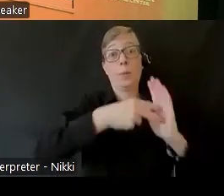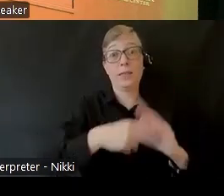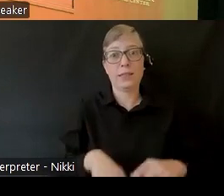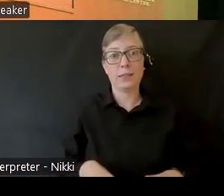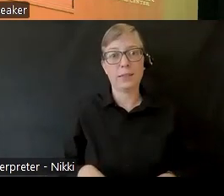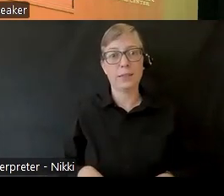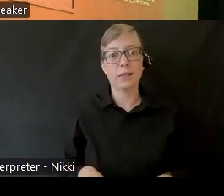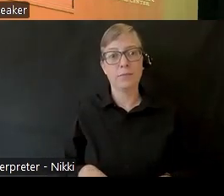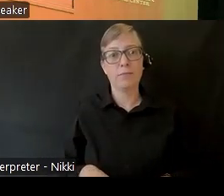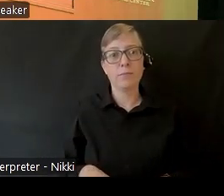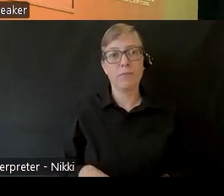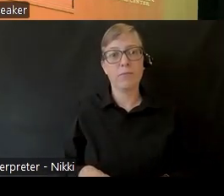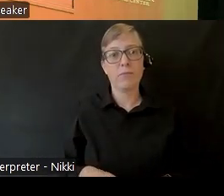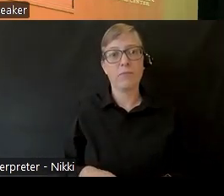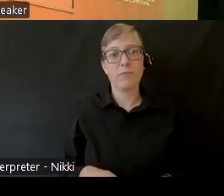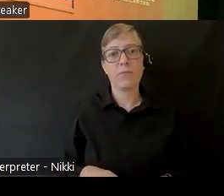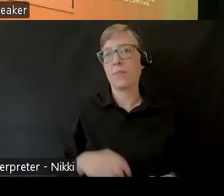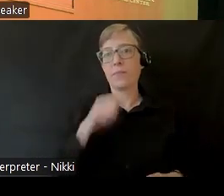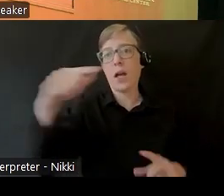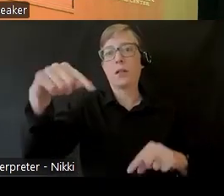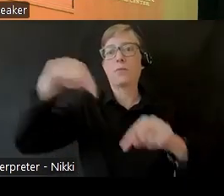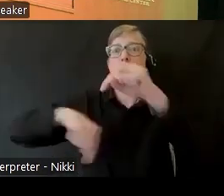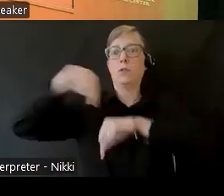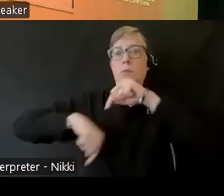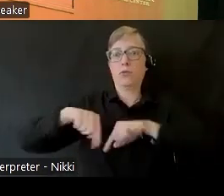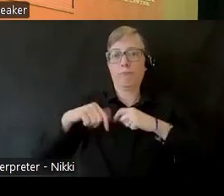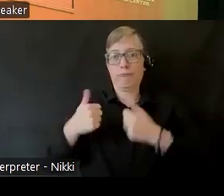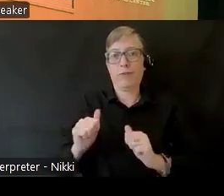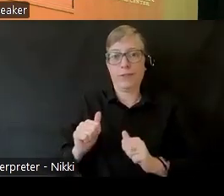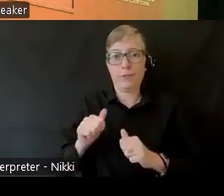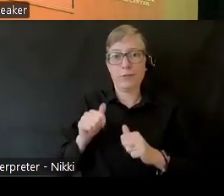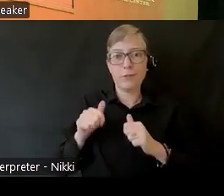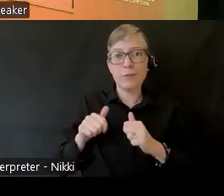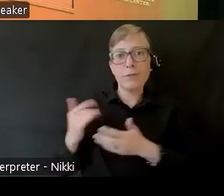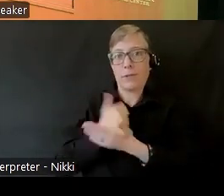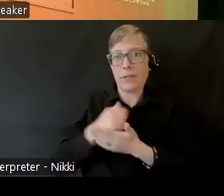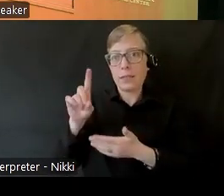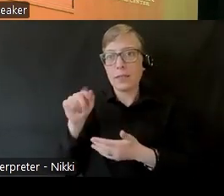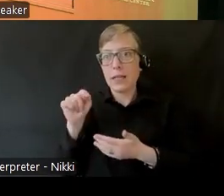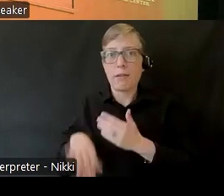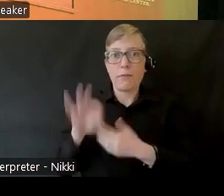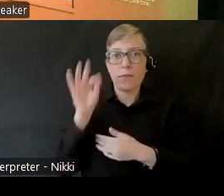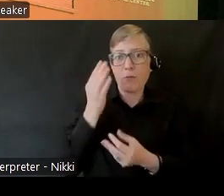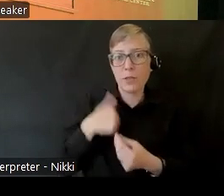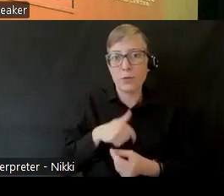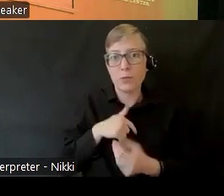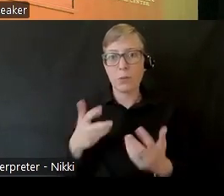prospectively, as opposed to trying to do things retrospectively, which just makes things very difficult. However, I just